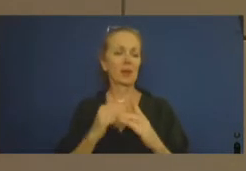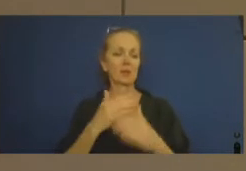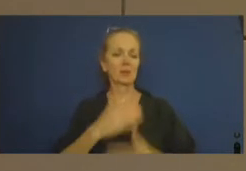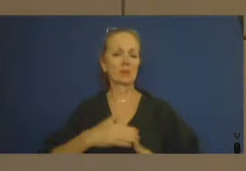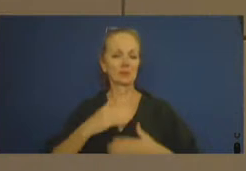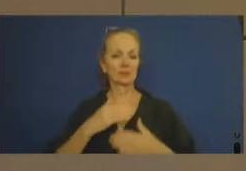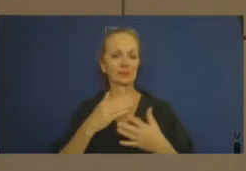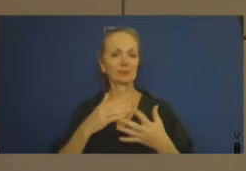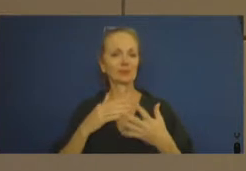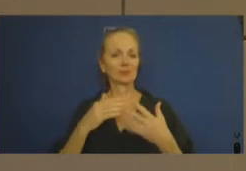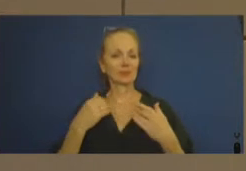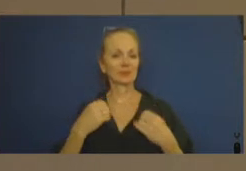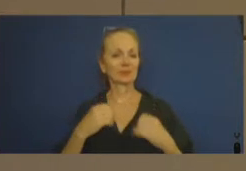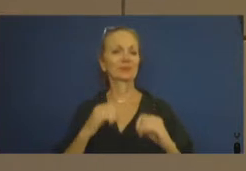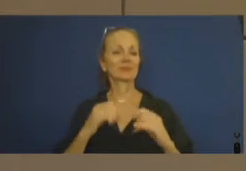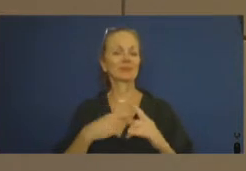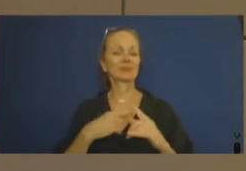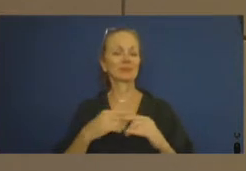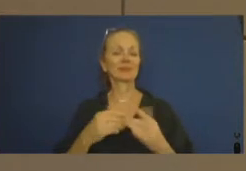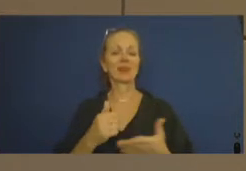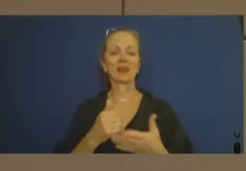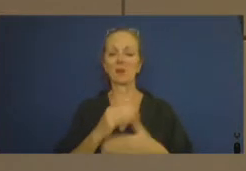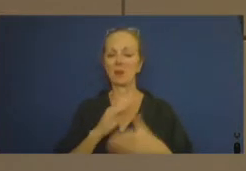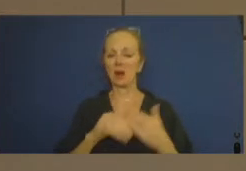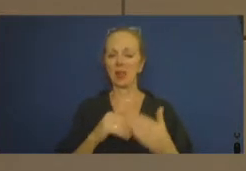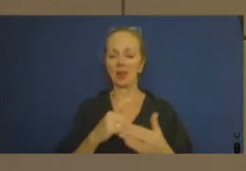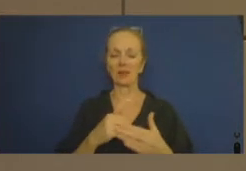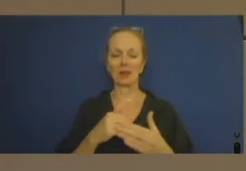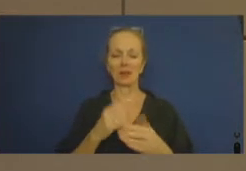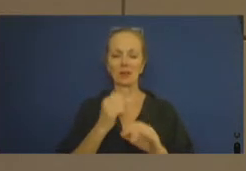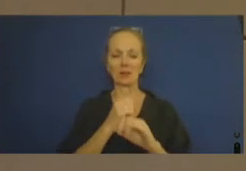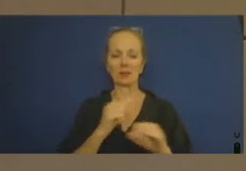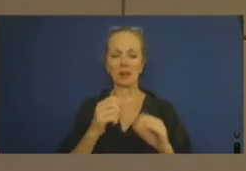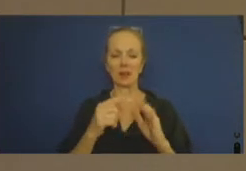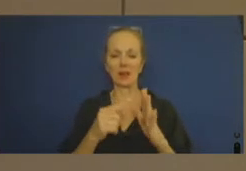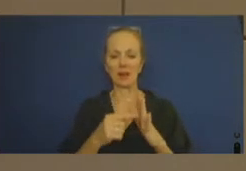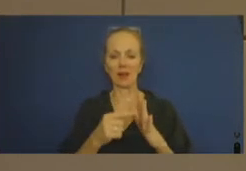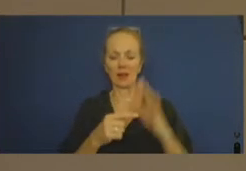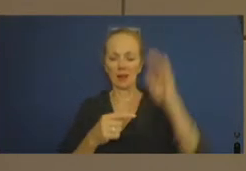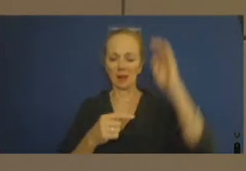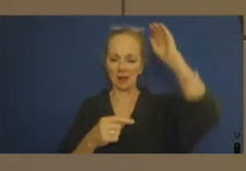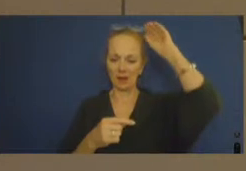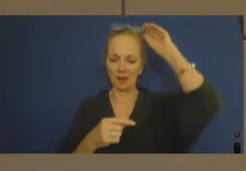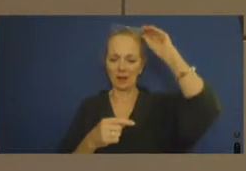help all of our corridors safe, affordable, and equitable.